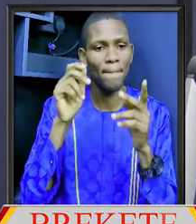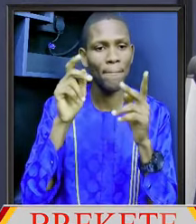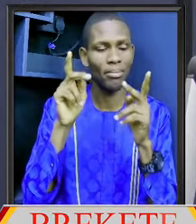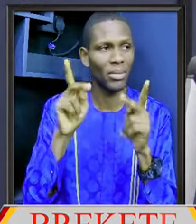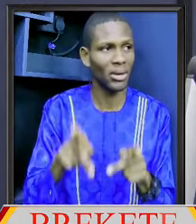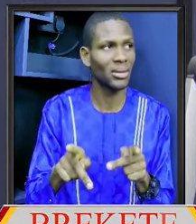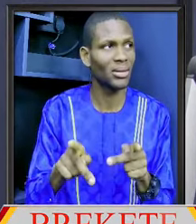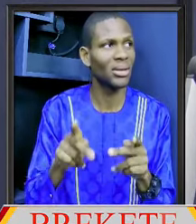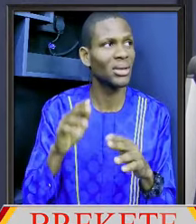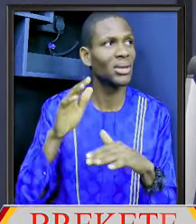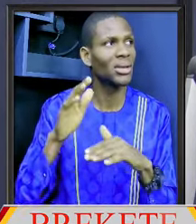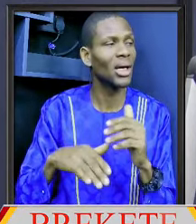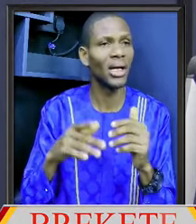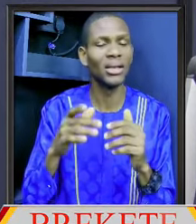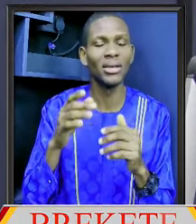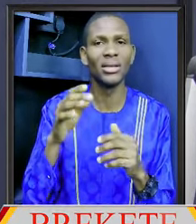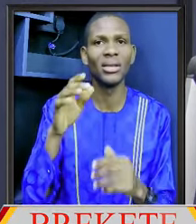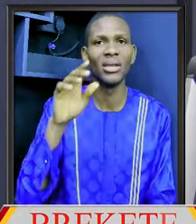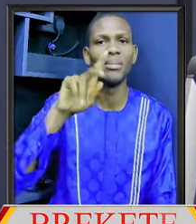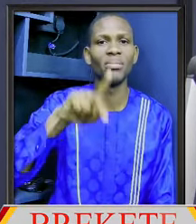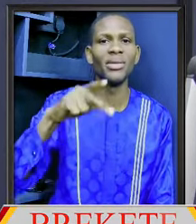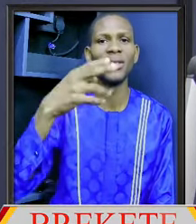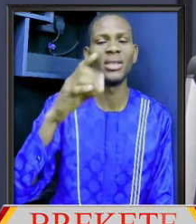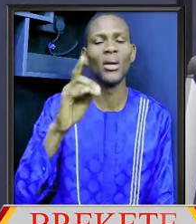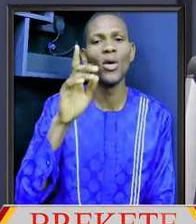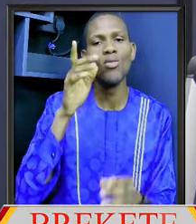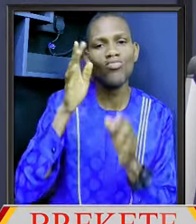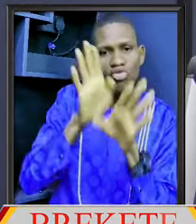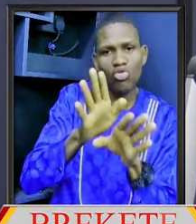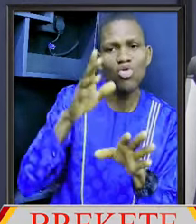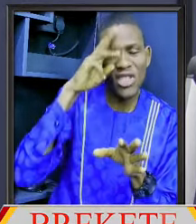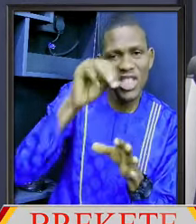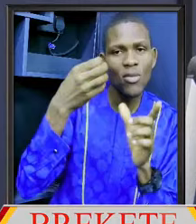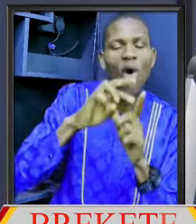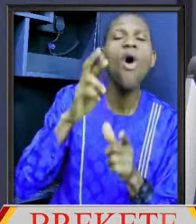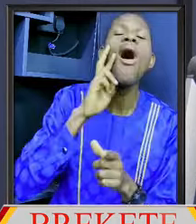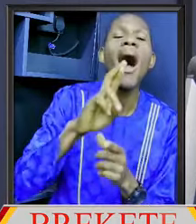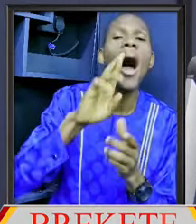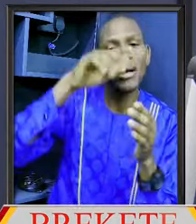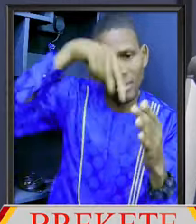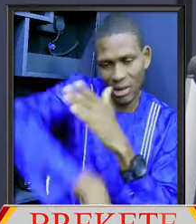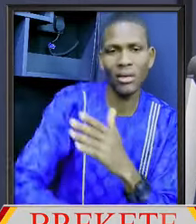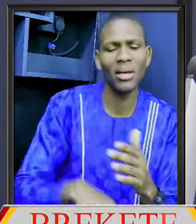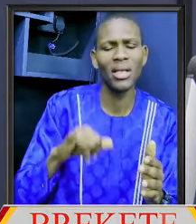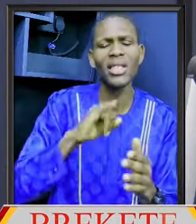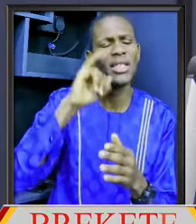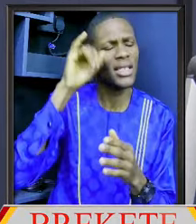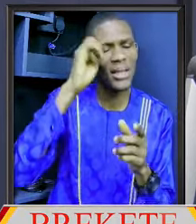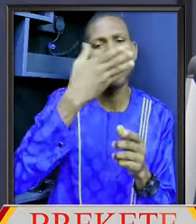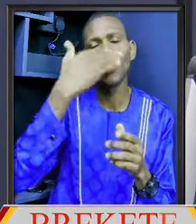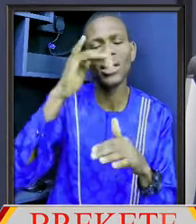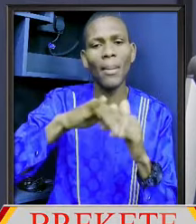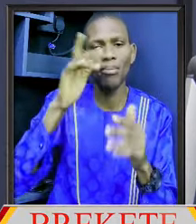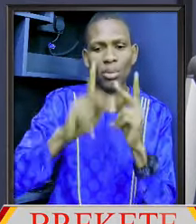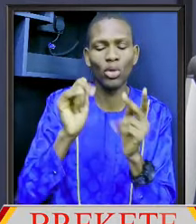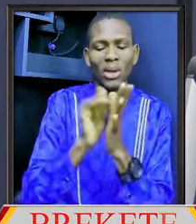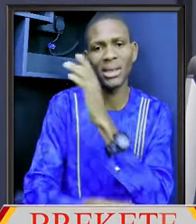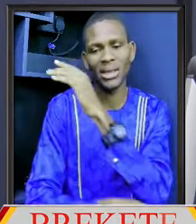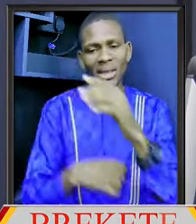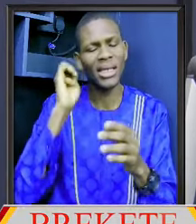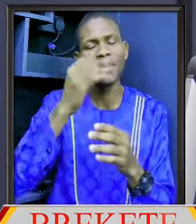in a PhD, pull him or her down. I better pass person where they thief. I better pass person where they